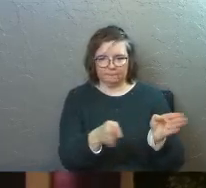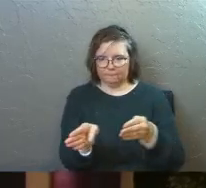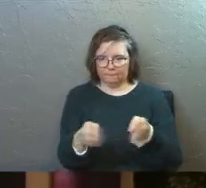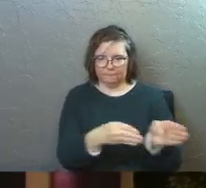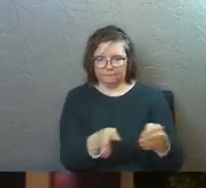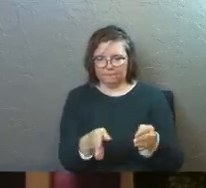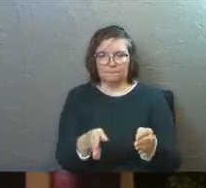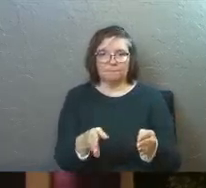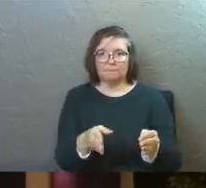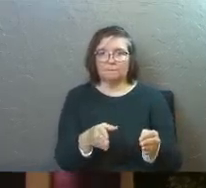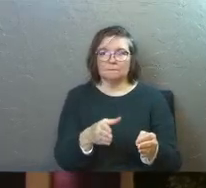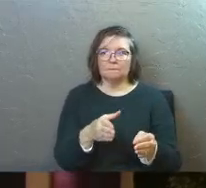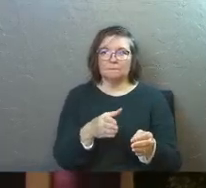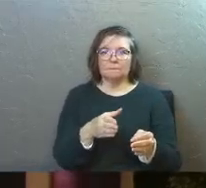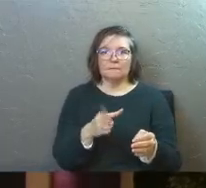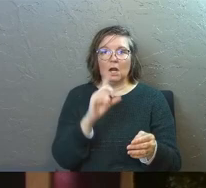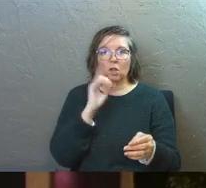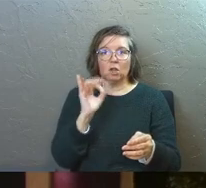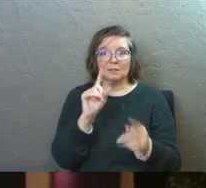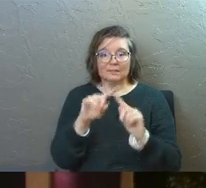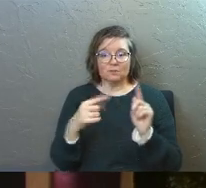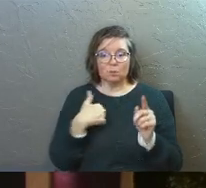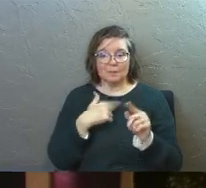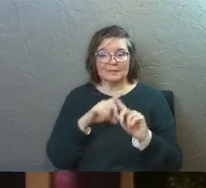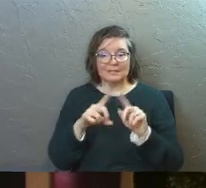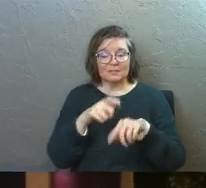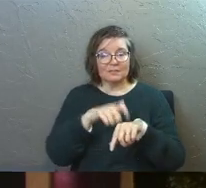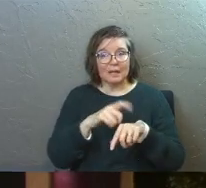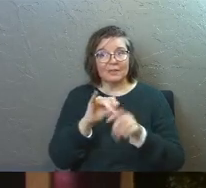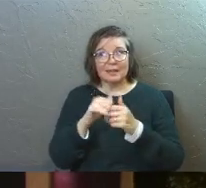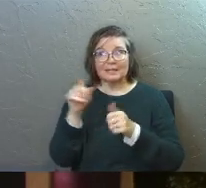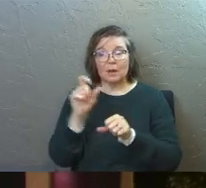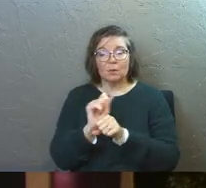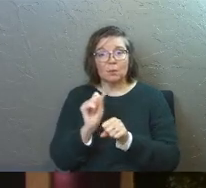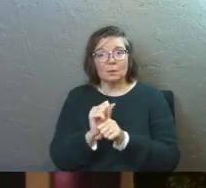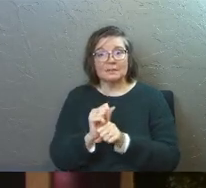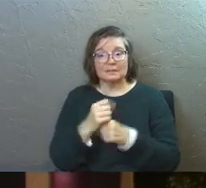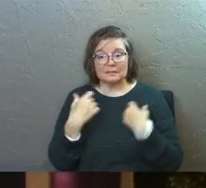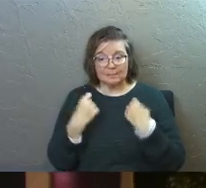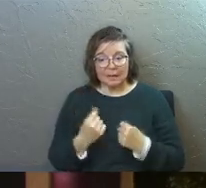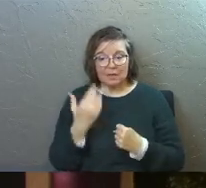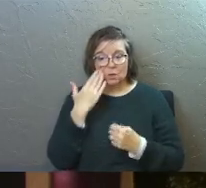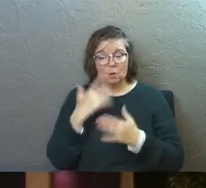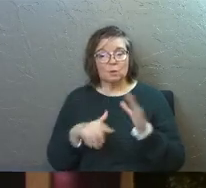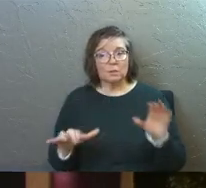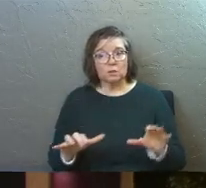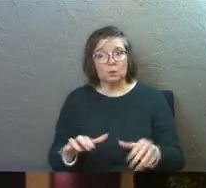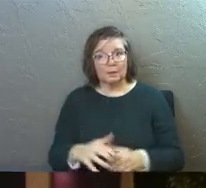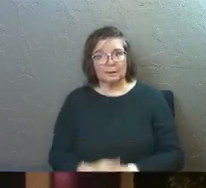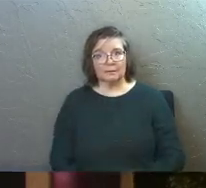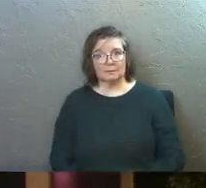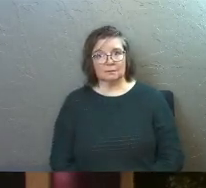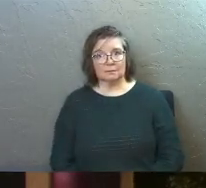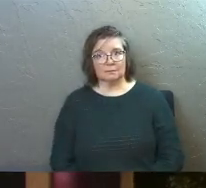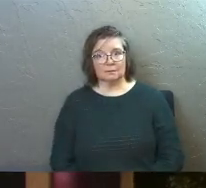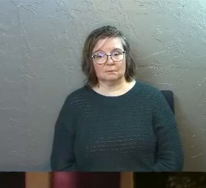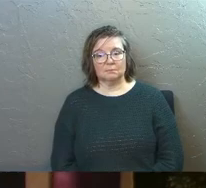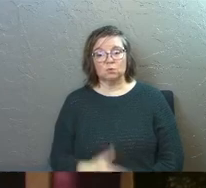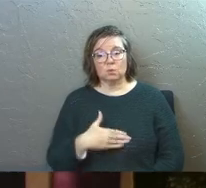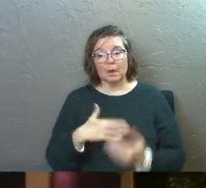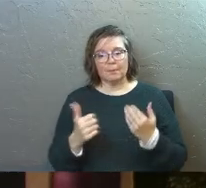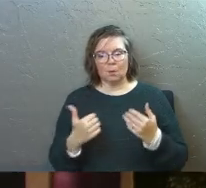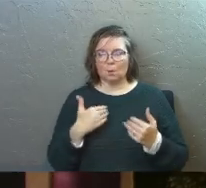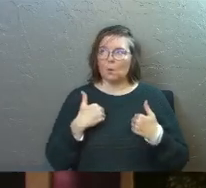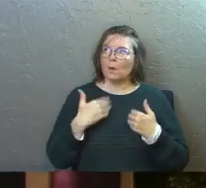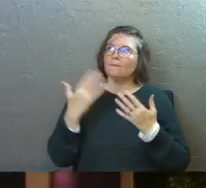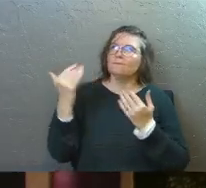He's got a purpose laid out, but it may shift and look different to us in different seasons because that's how he works. He's mighty and he knows what he's doing. So I'm called to